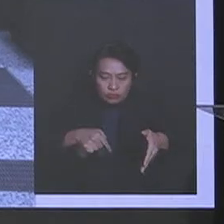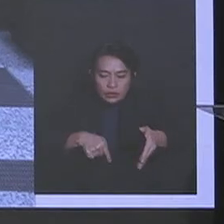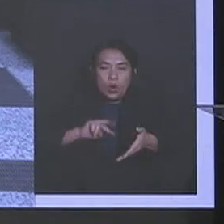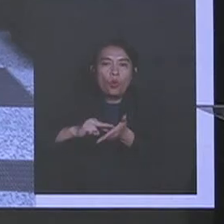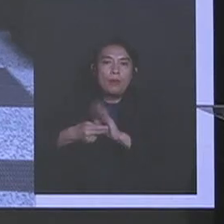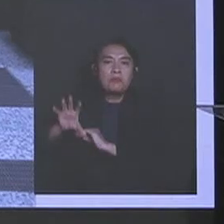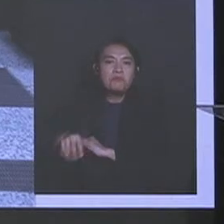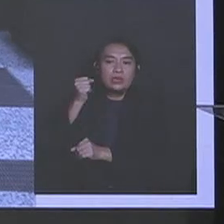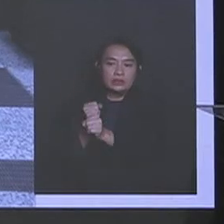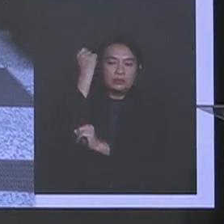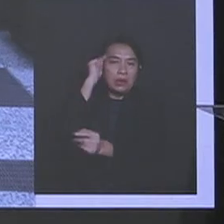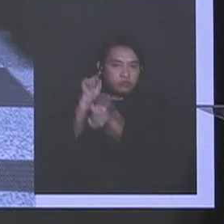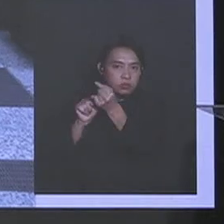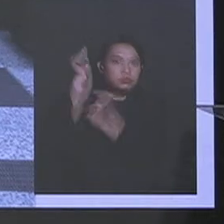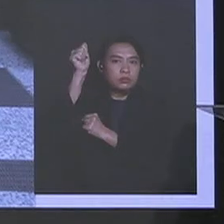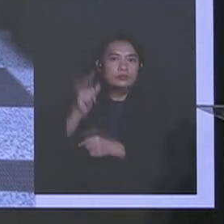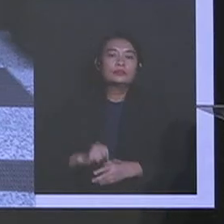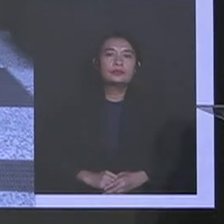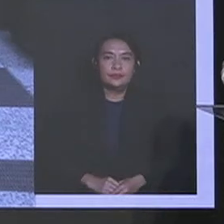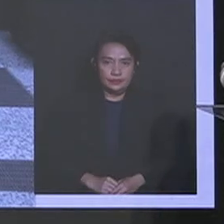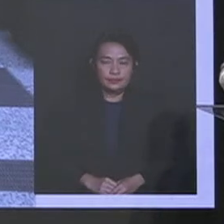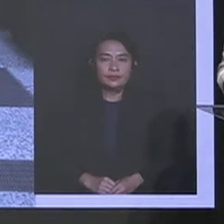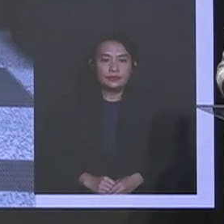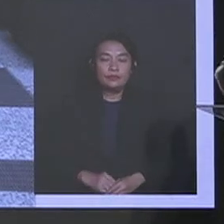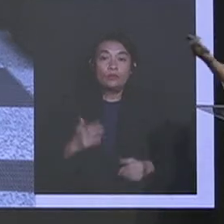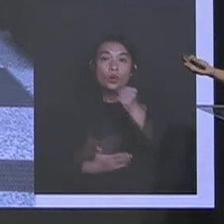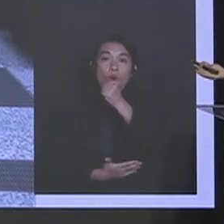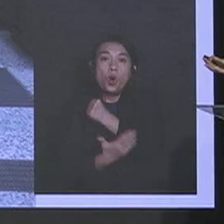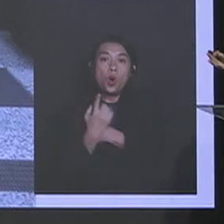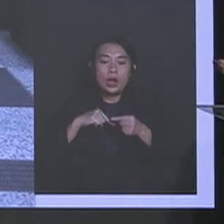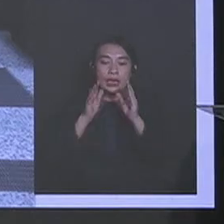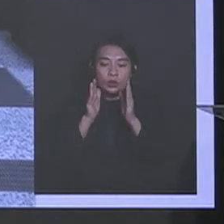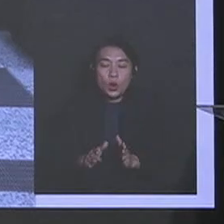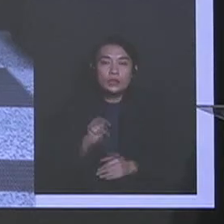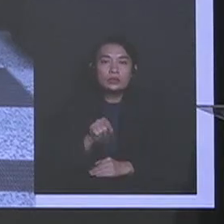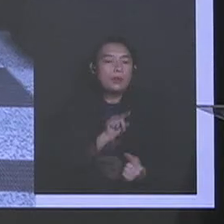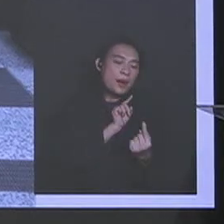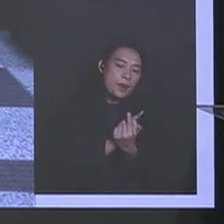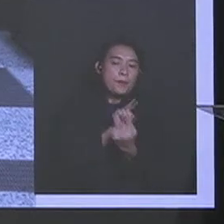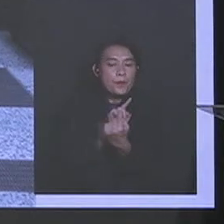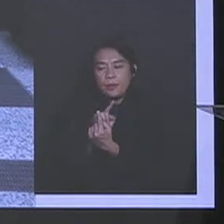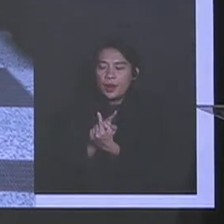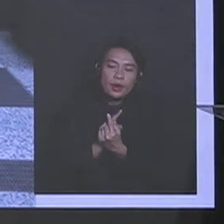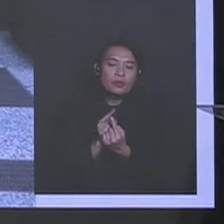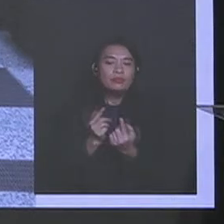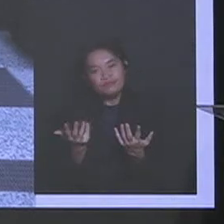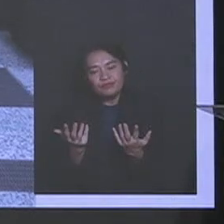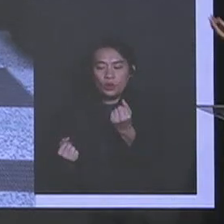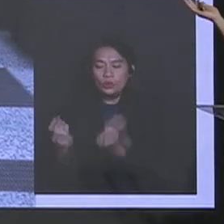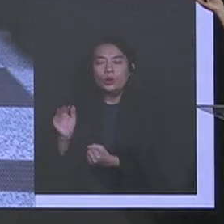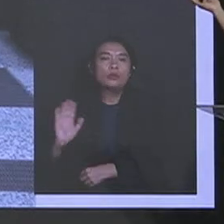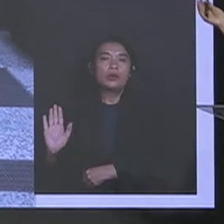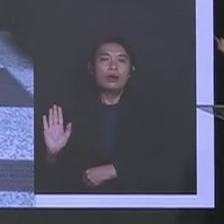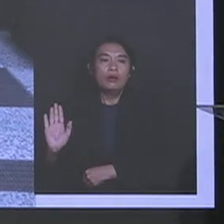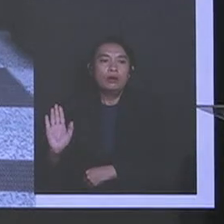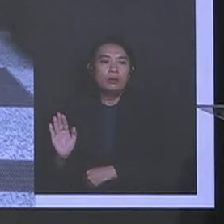And just, creating opportunities for people to come together without cars, and that's where public space is so important. And this is an